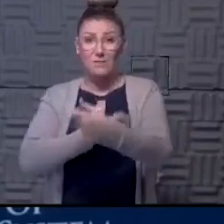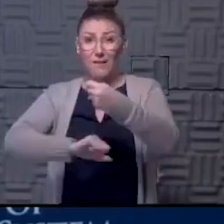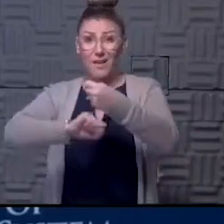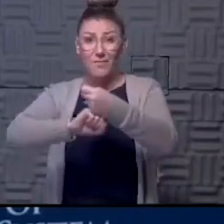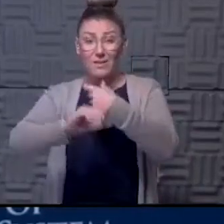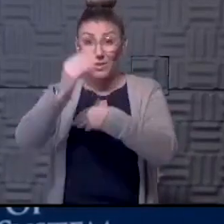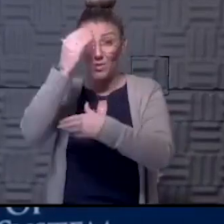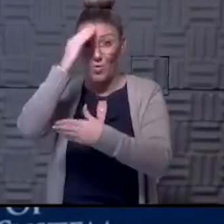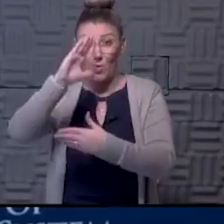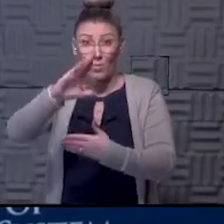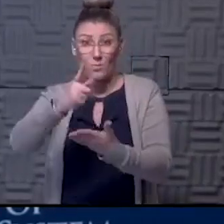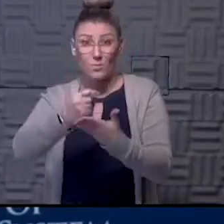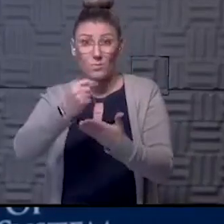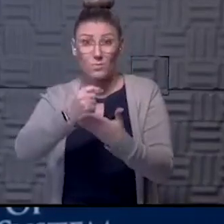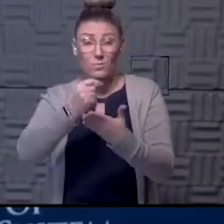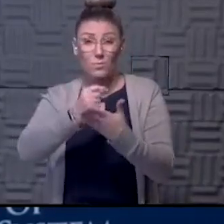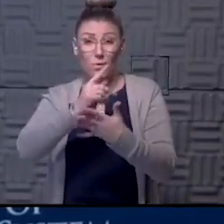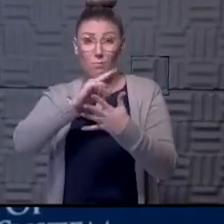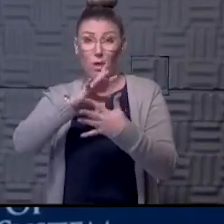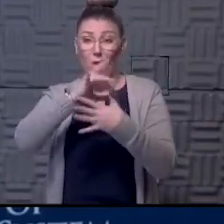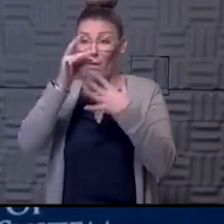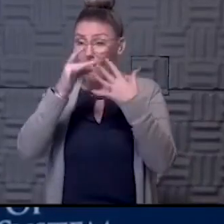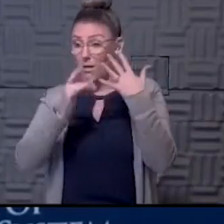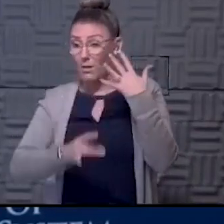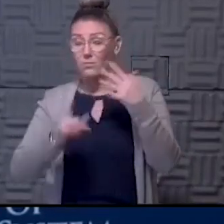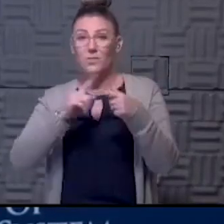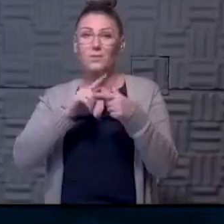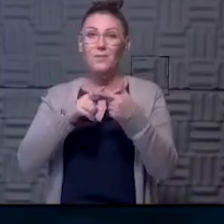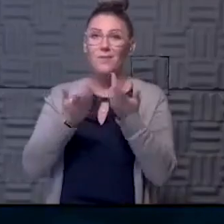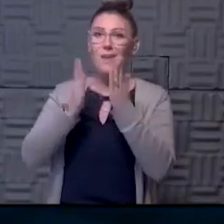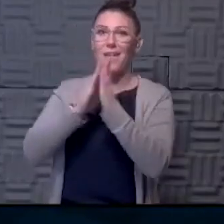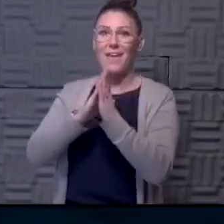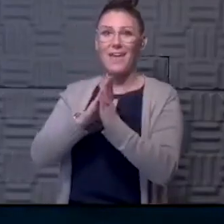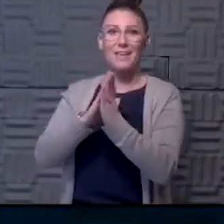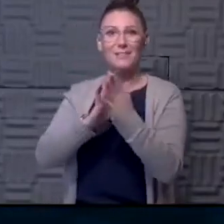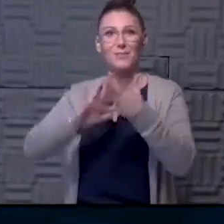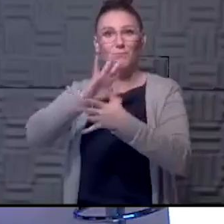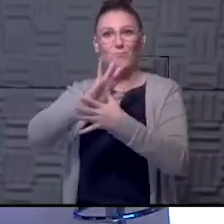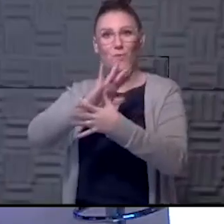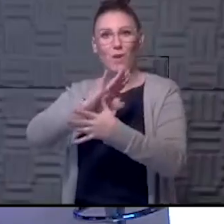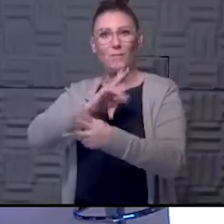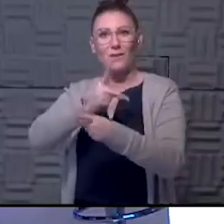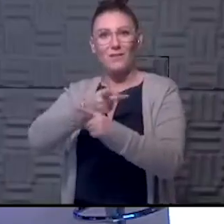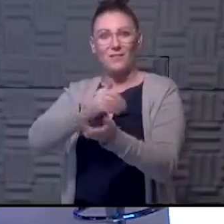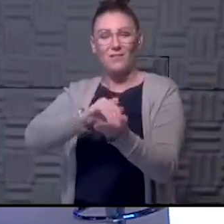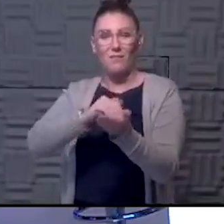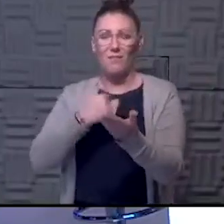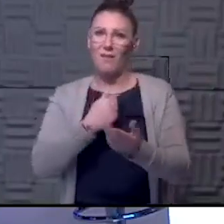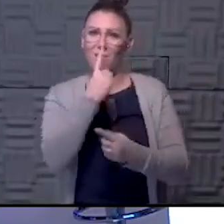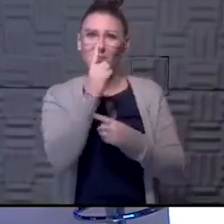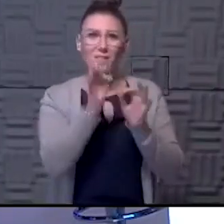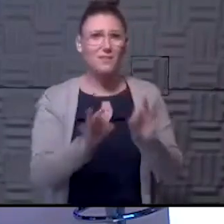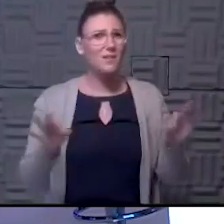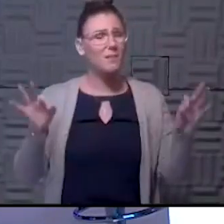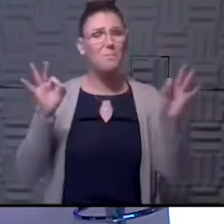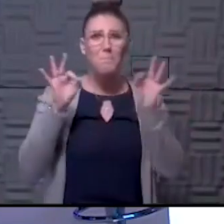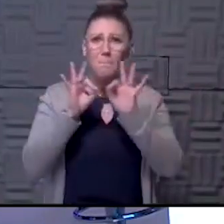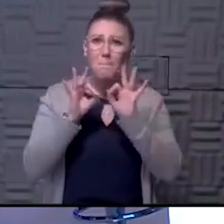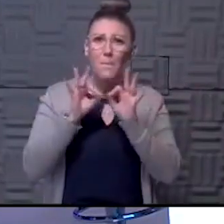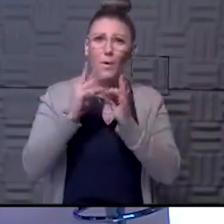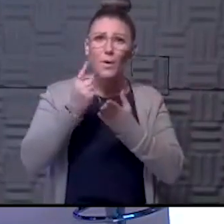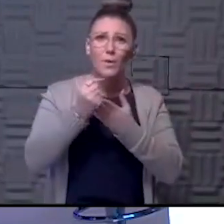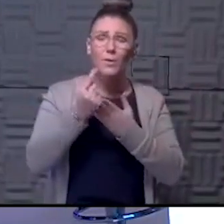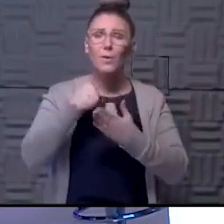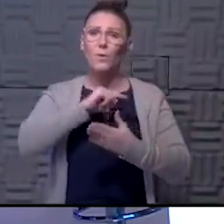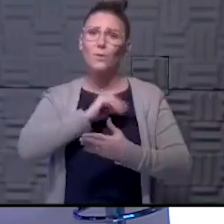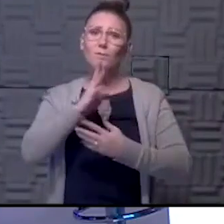treatment options and to ask their primary care physicians about it. Hawk, I think this is a really important therapy in the landscape, and it feels like we talk so